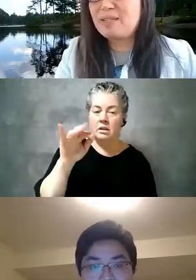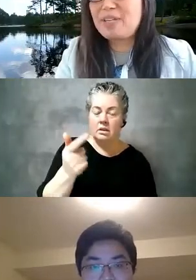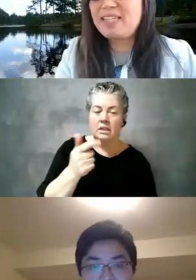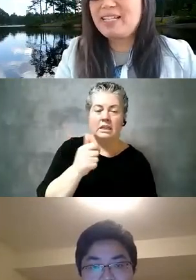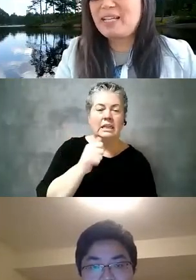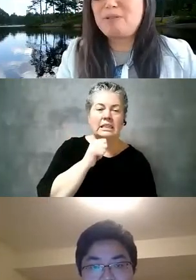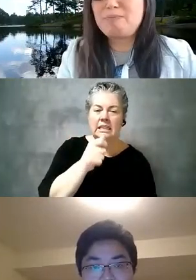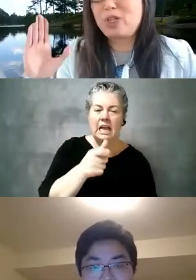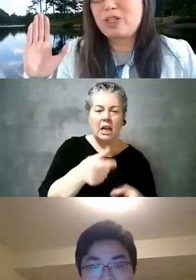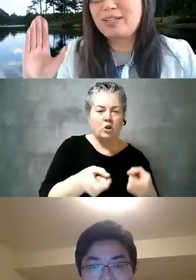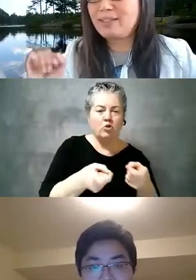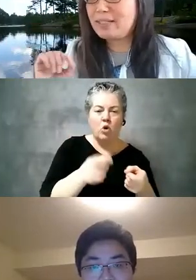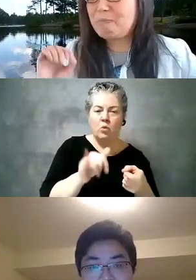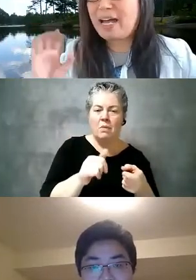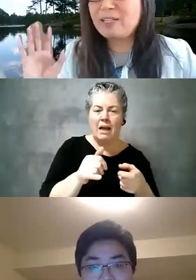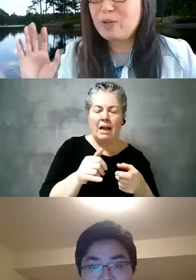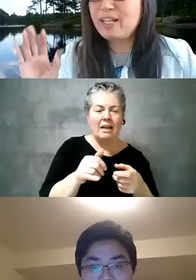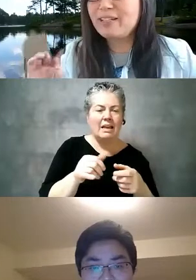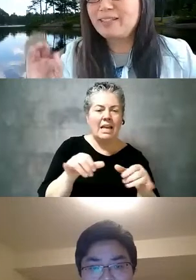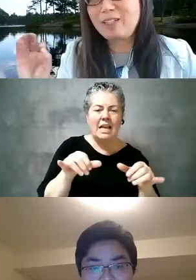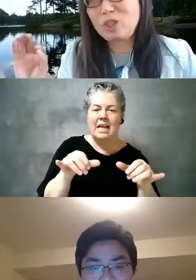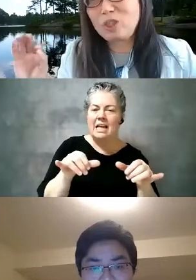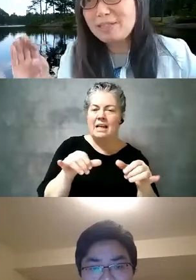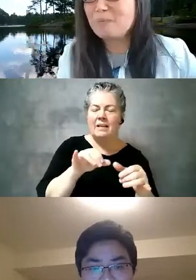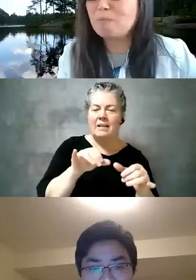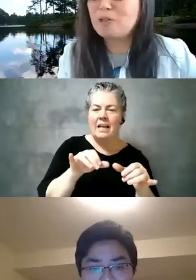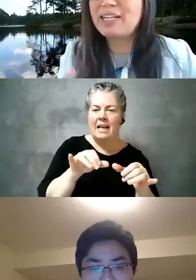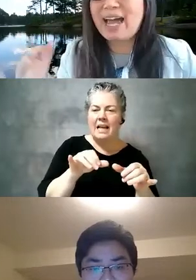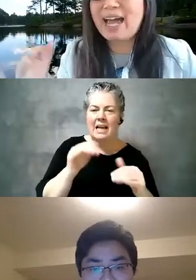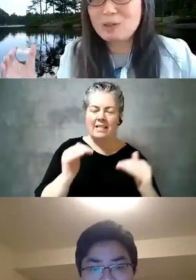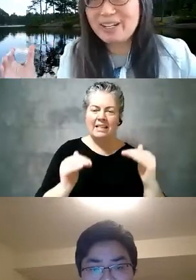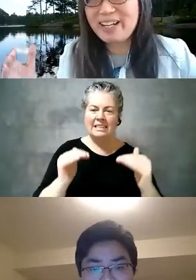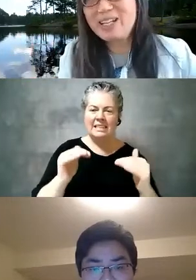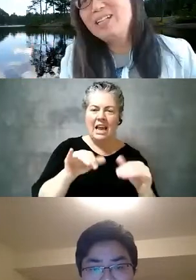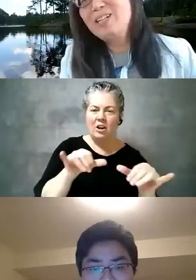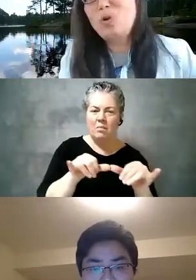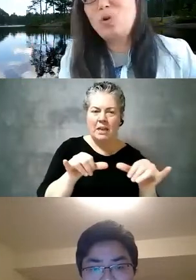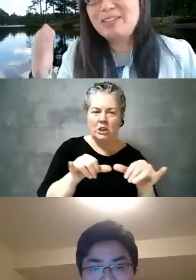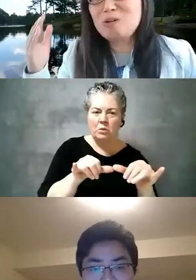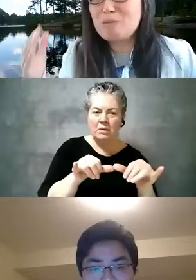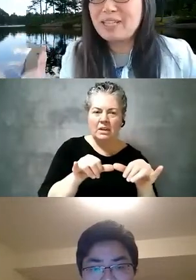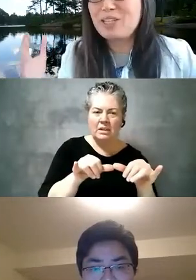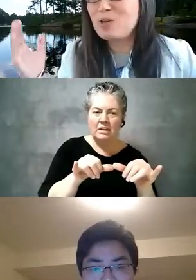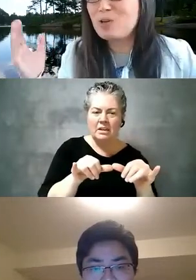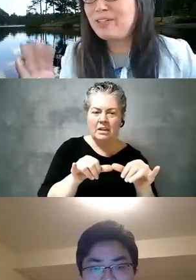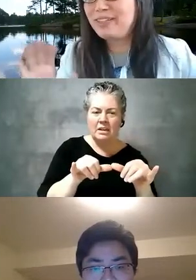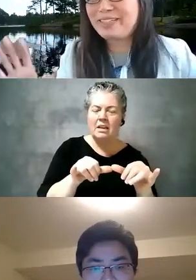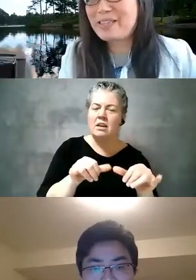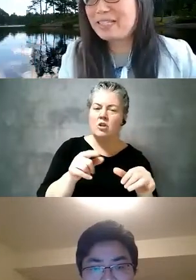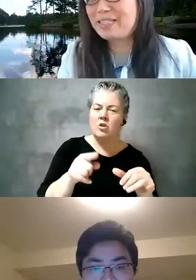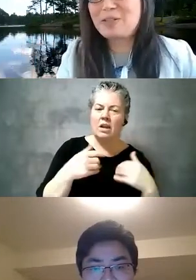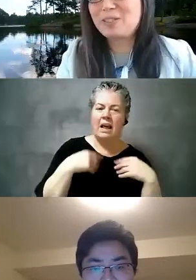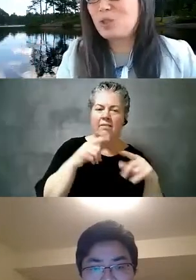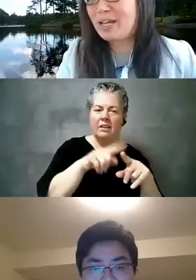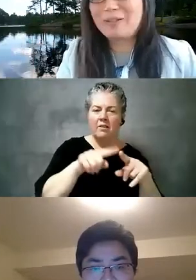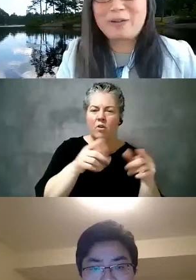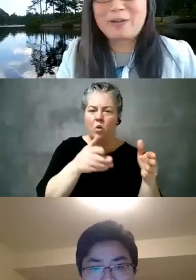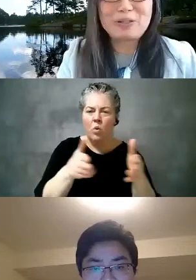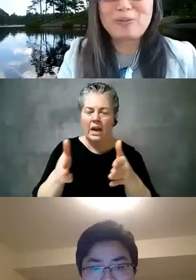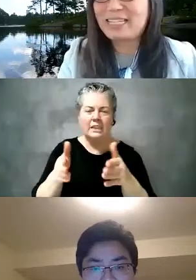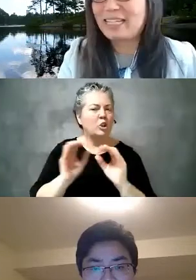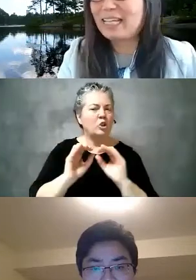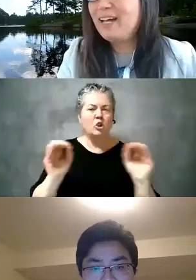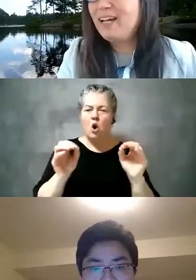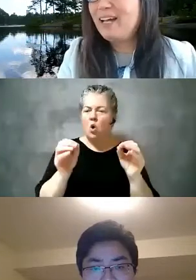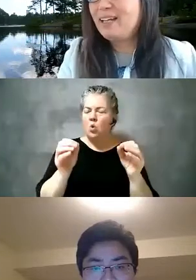measurement. The mediator can be measured as binary, continuous, multi-category, ordinal, multinomial. There's no constraint when you